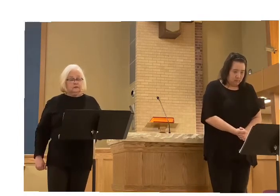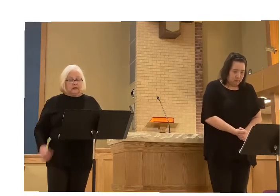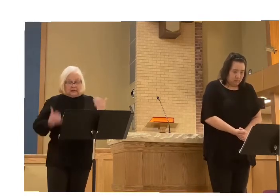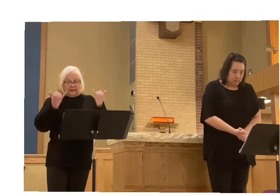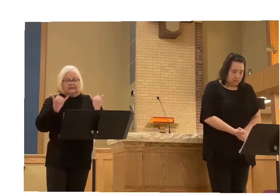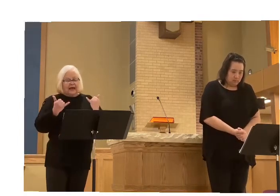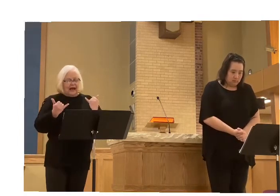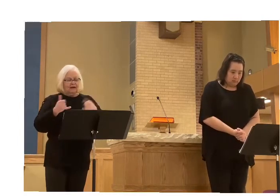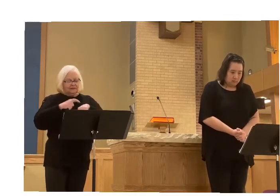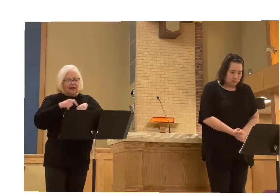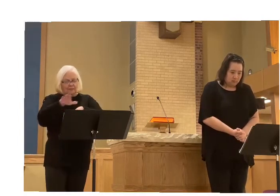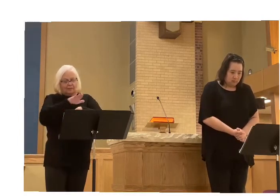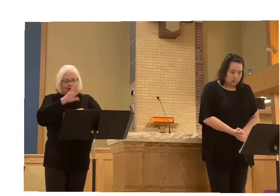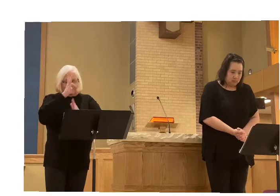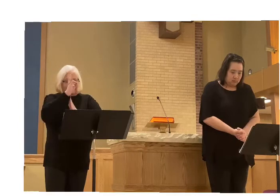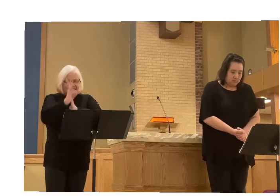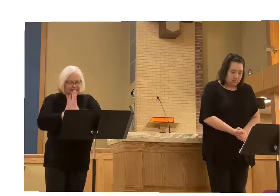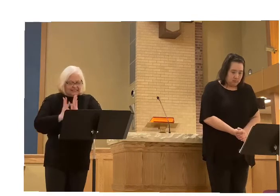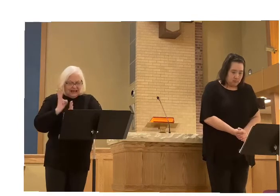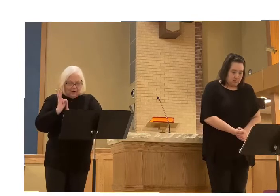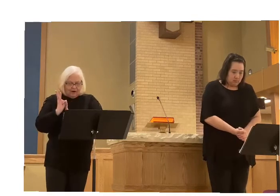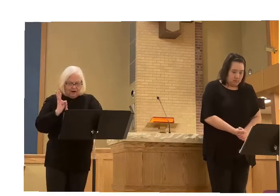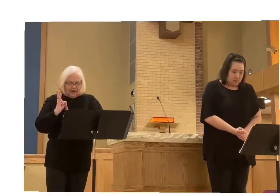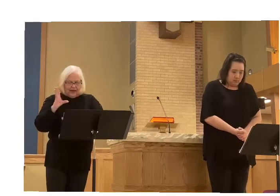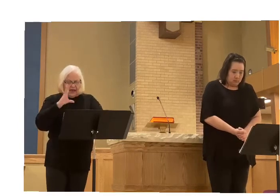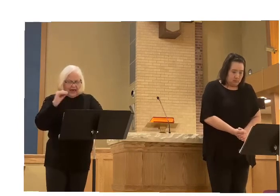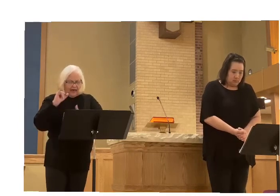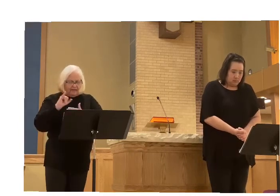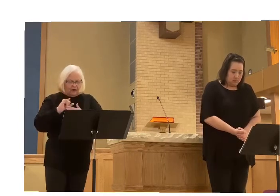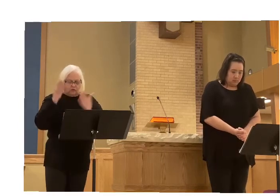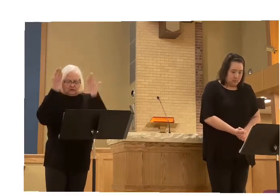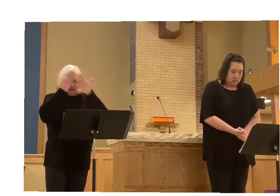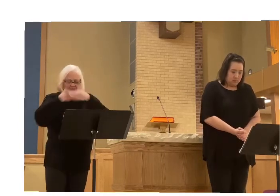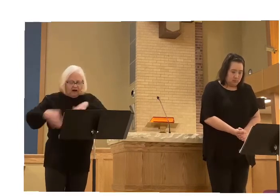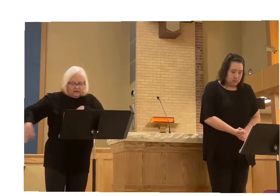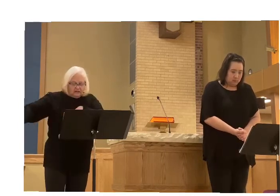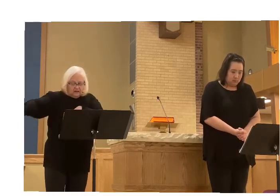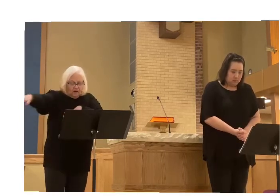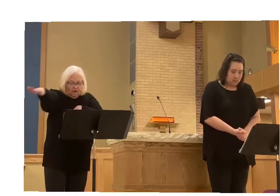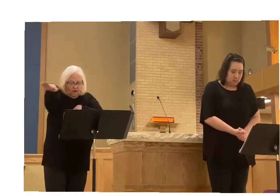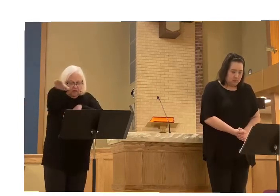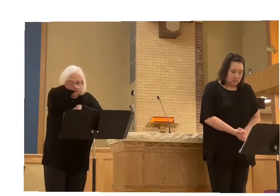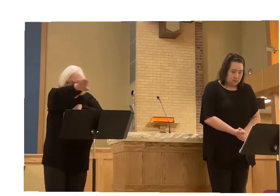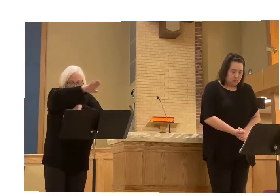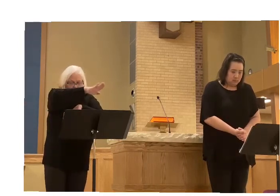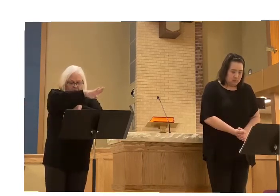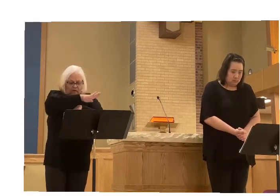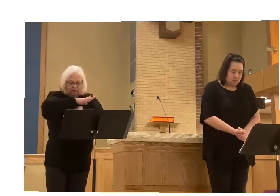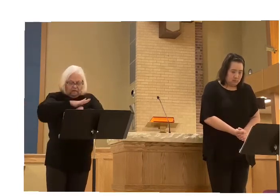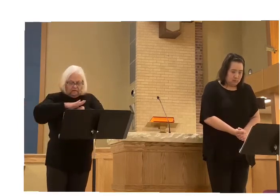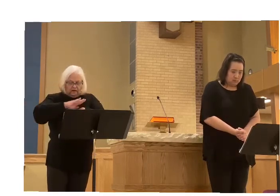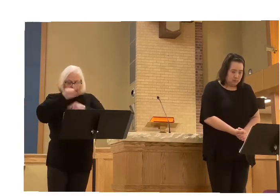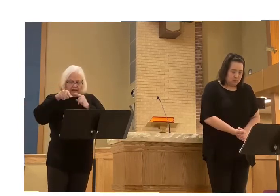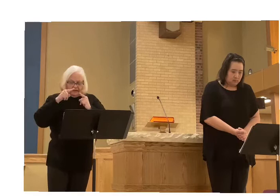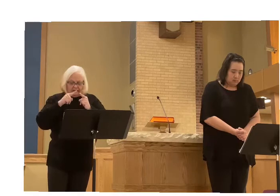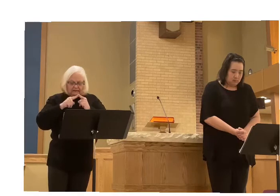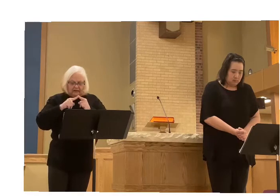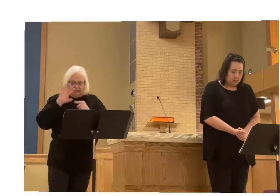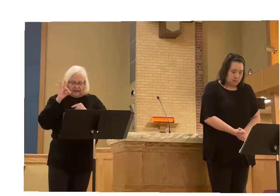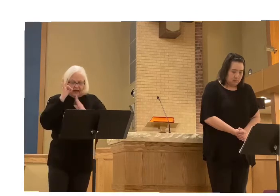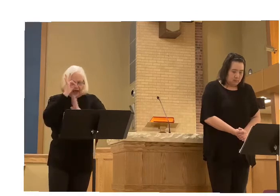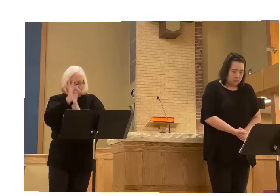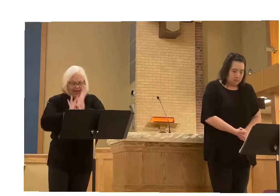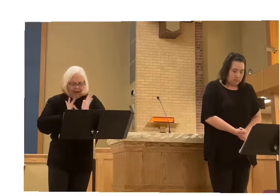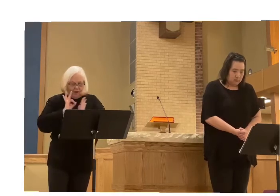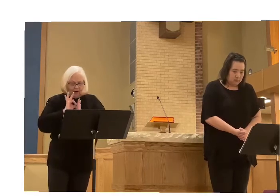It was now about the 6th hour, and there was darkness over the whole land until the 9th hour. And the sun was darkened, and